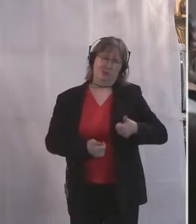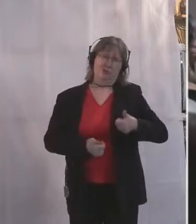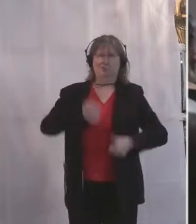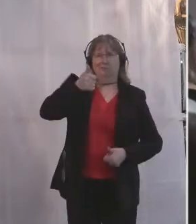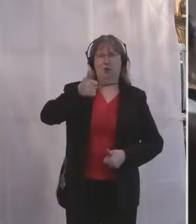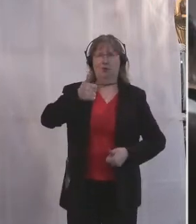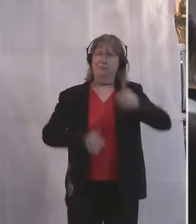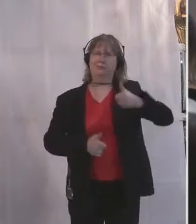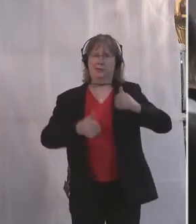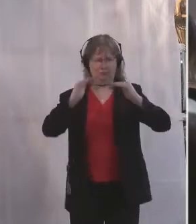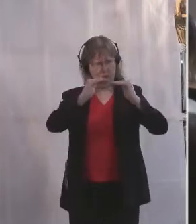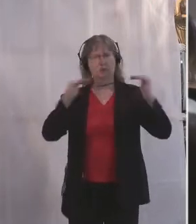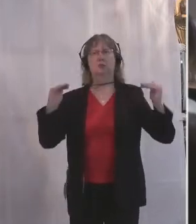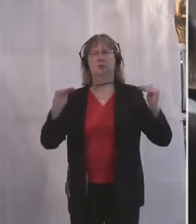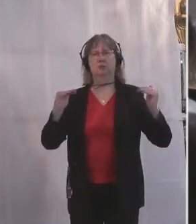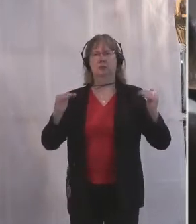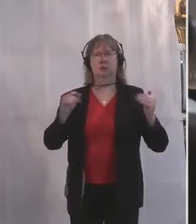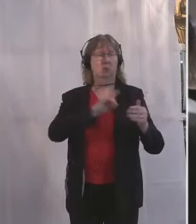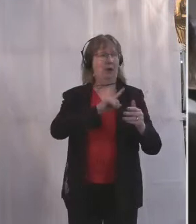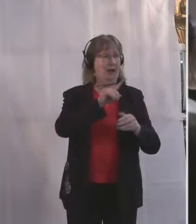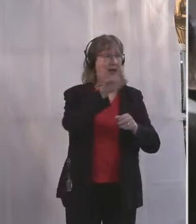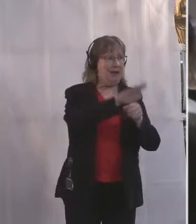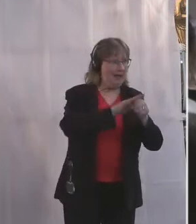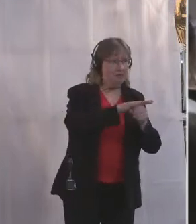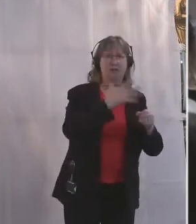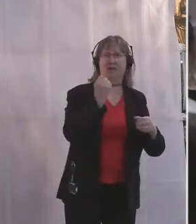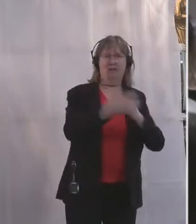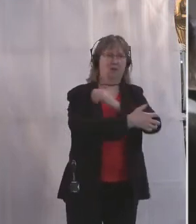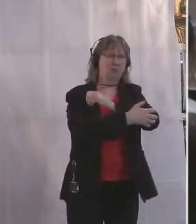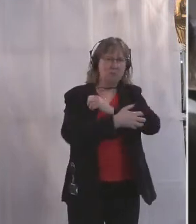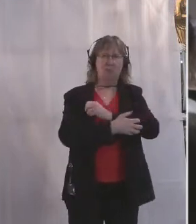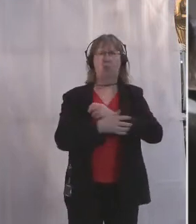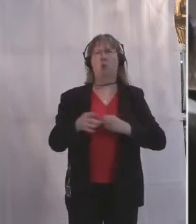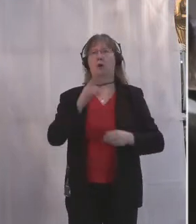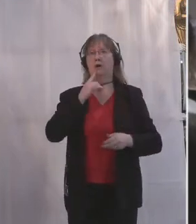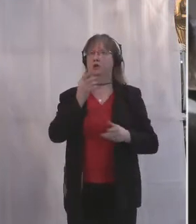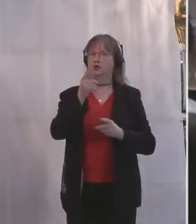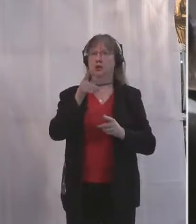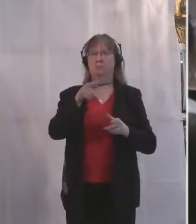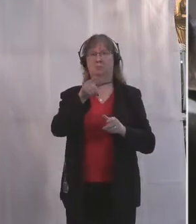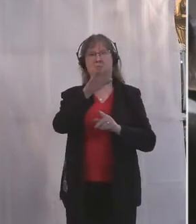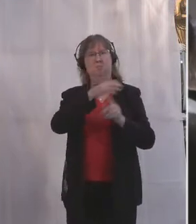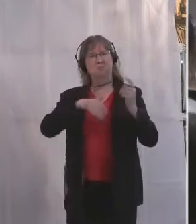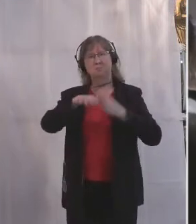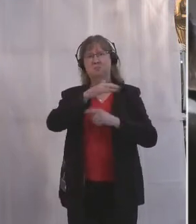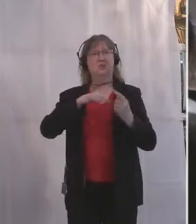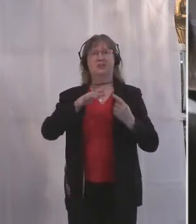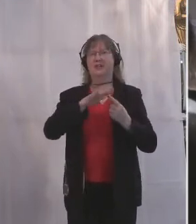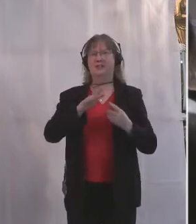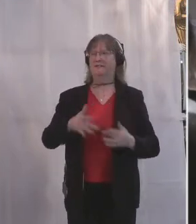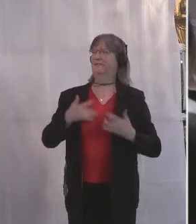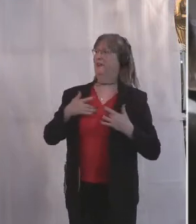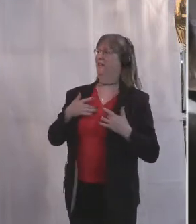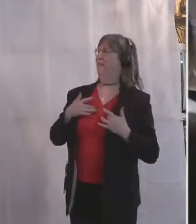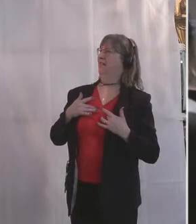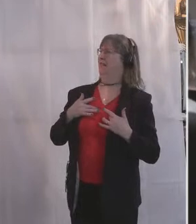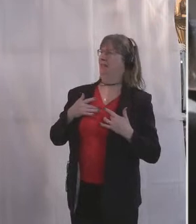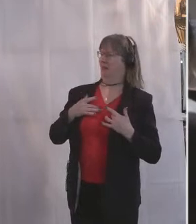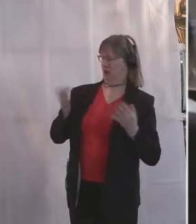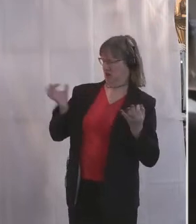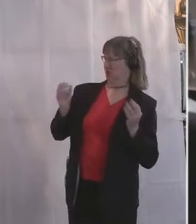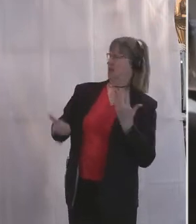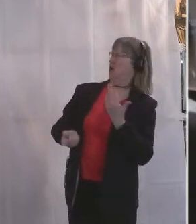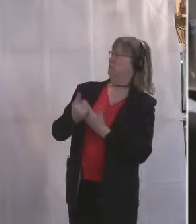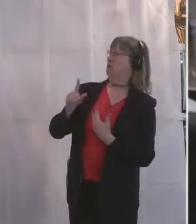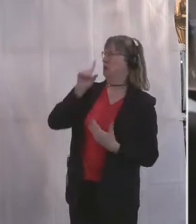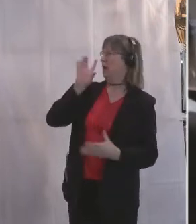Manchester, huge pockets of poverty, huge sections of society that don't see themselves as having the opportunity to enter